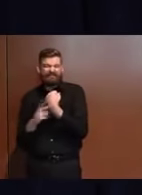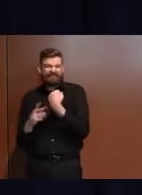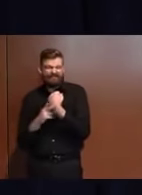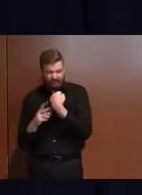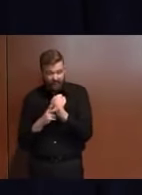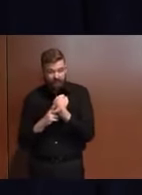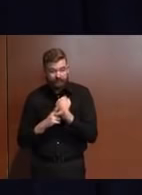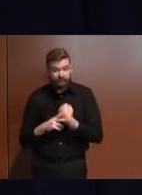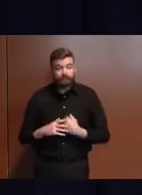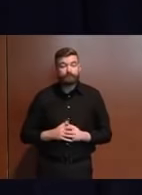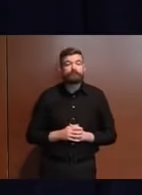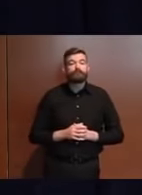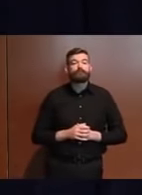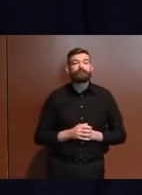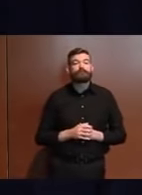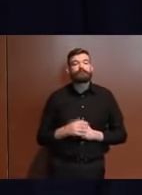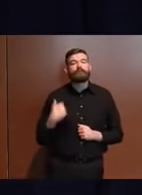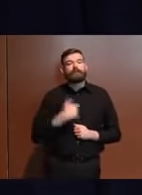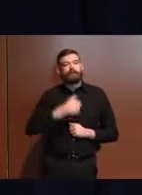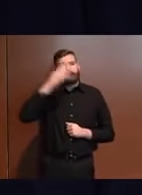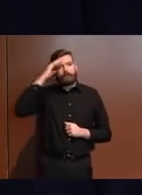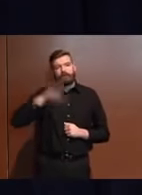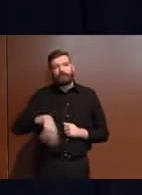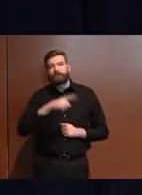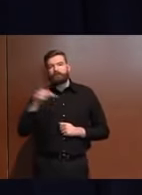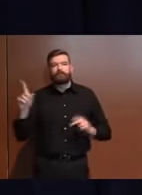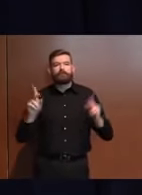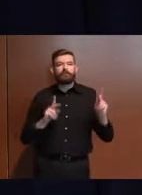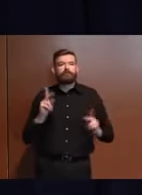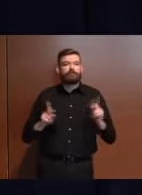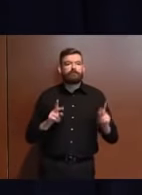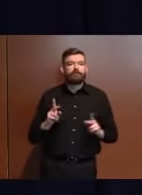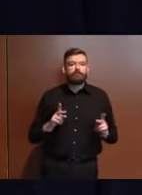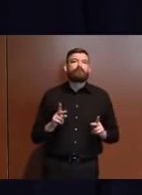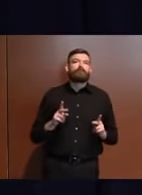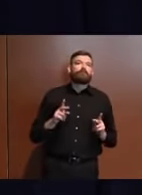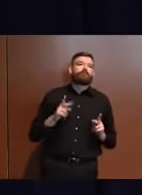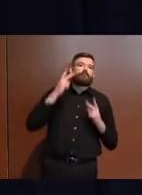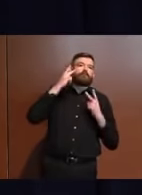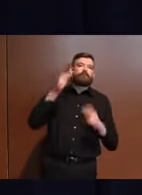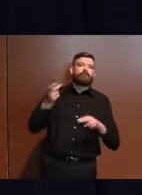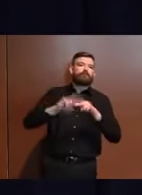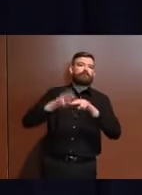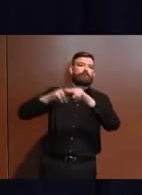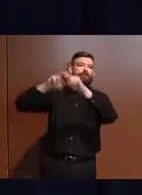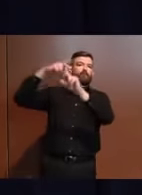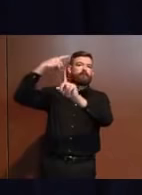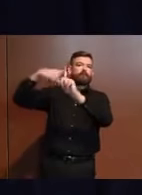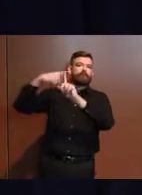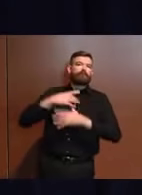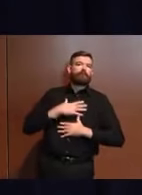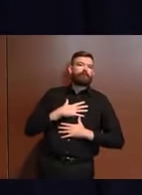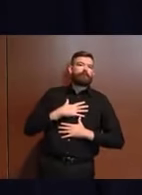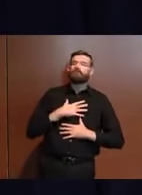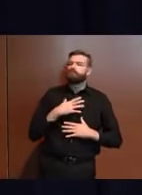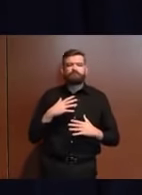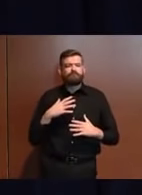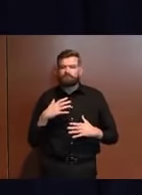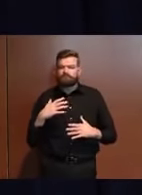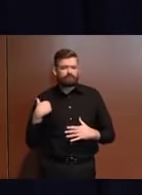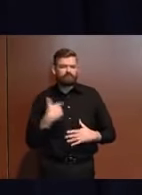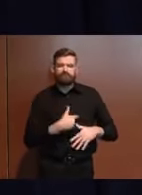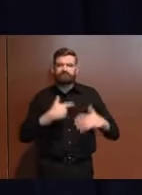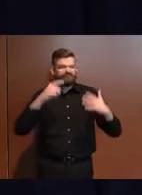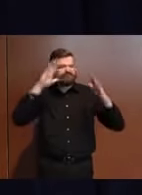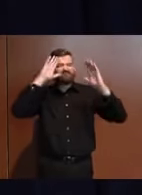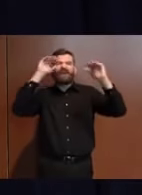We know it's concerning that cases are rising in our state, but as we've said repeatedly, this was expected. Our goal is